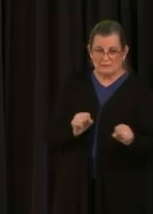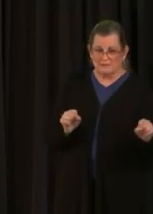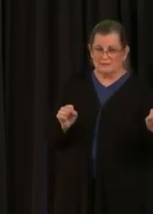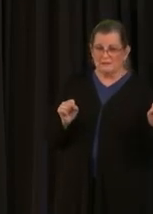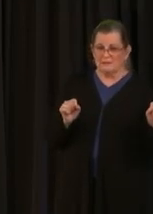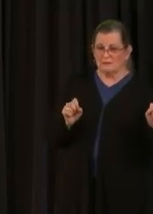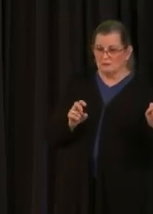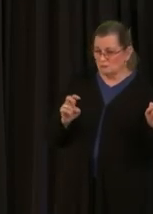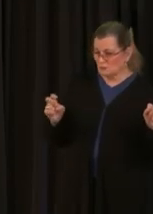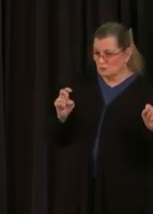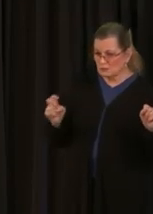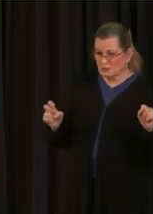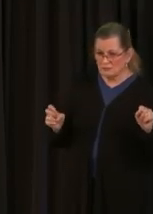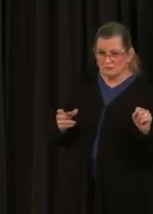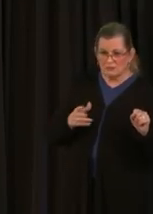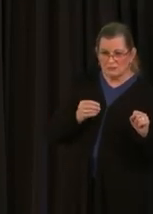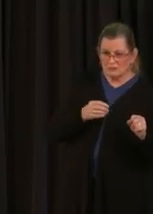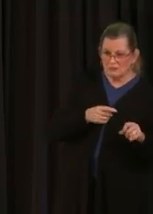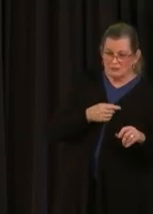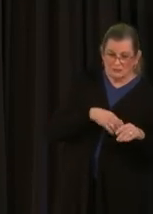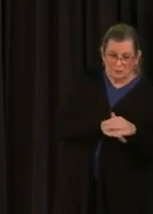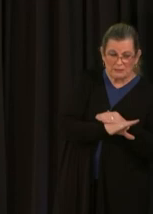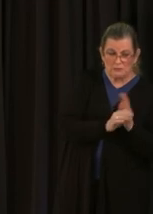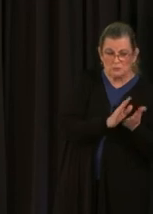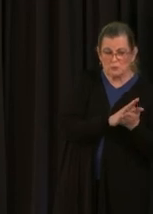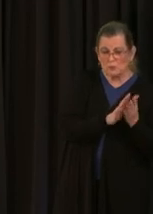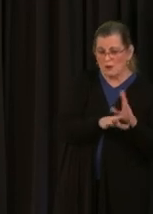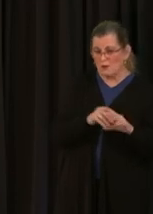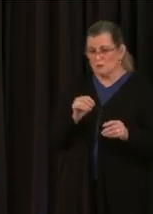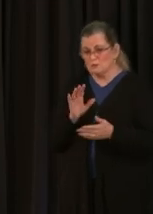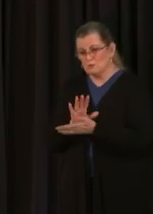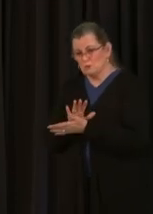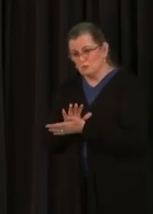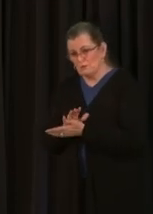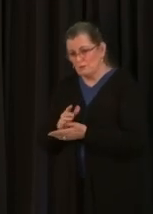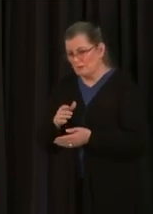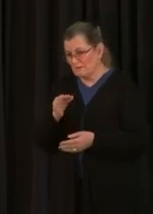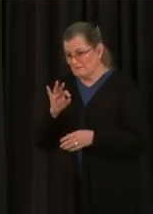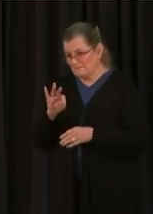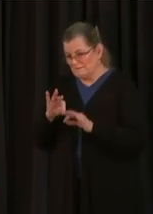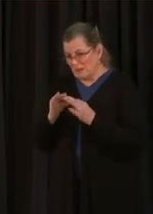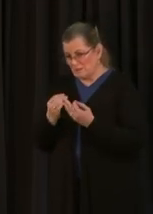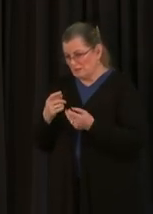supports any transportation needs for students to and from school.